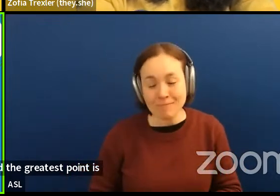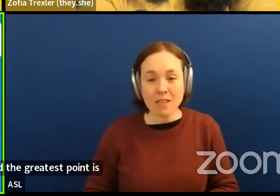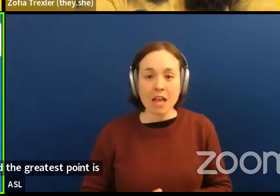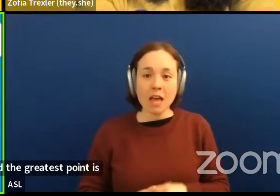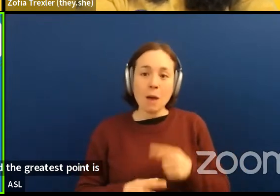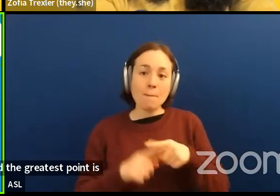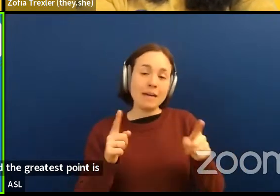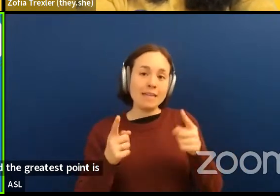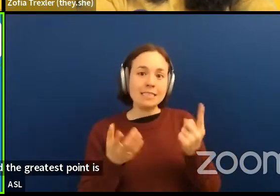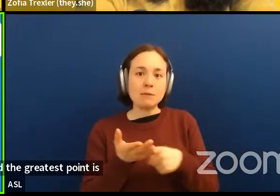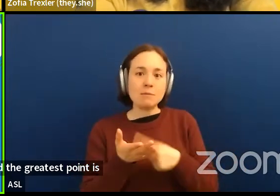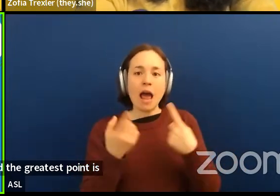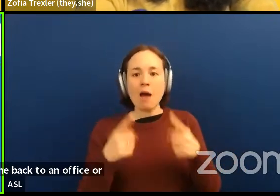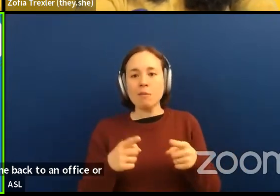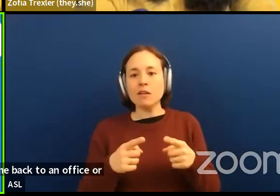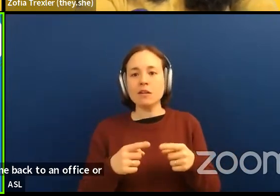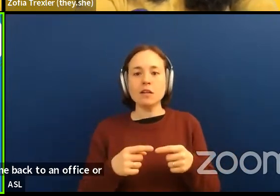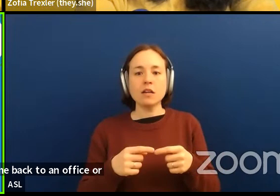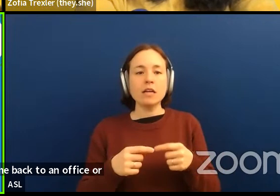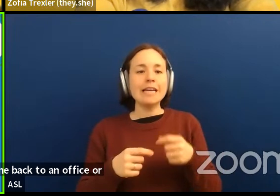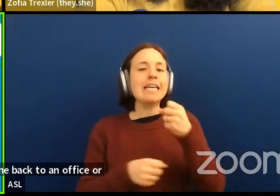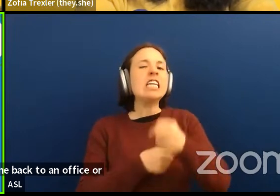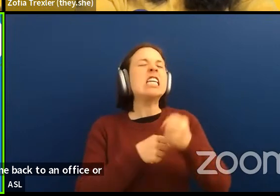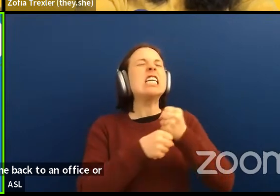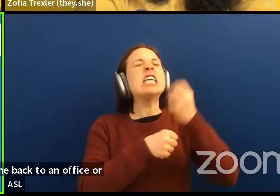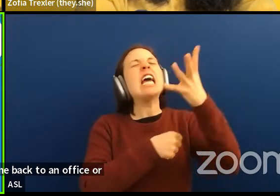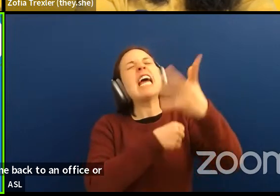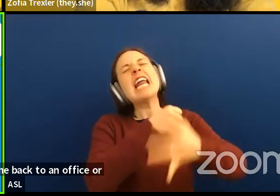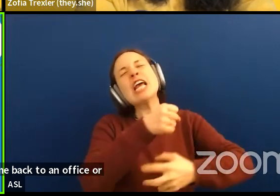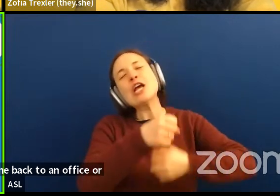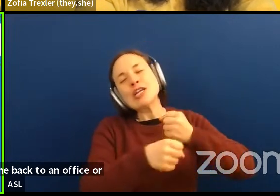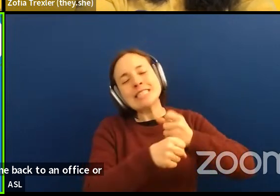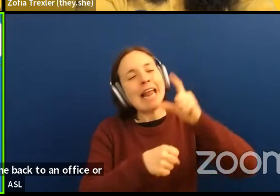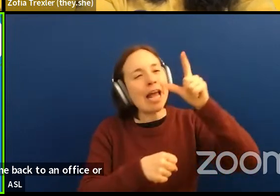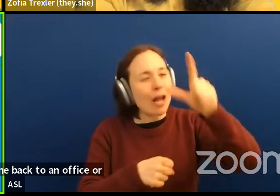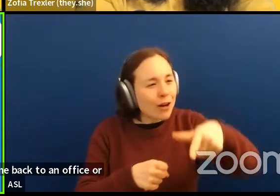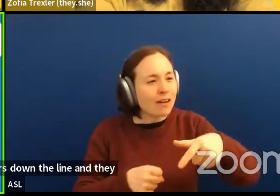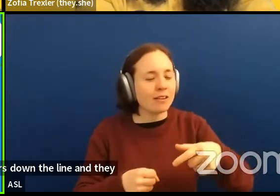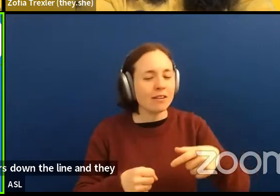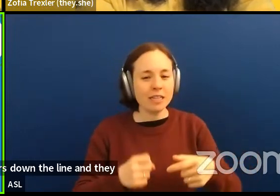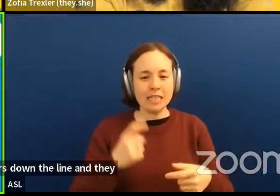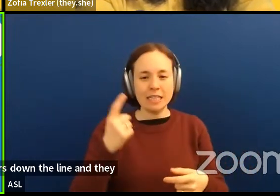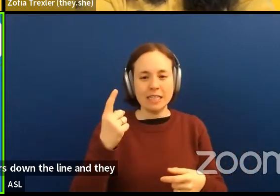see individuals years down the line and they recognize